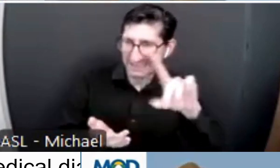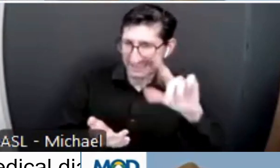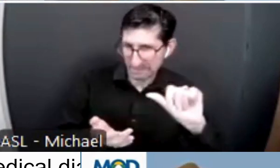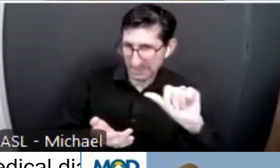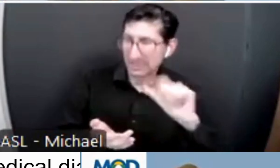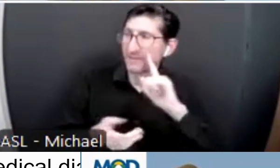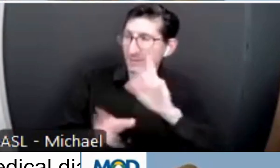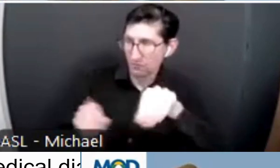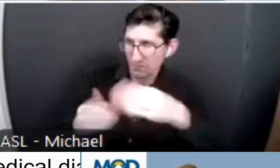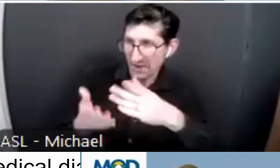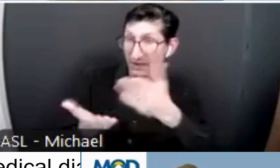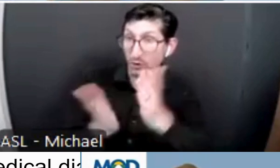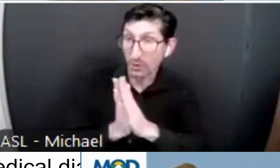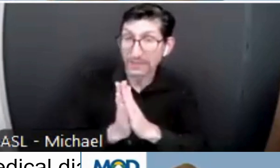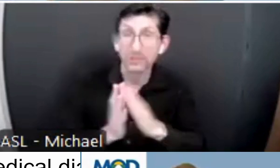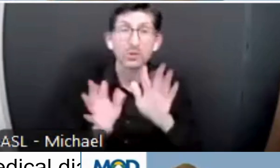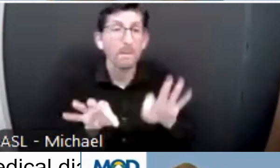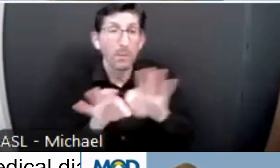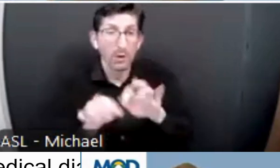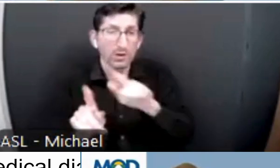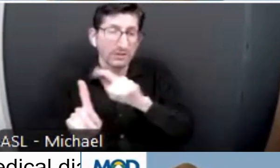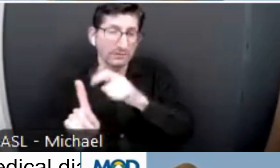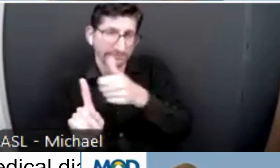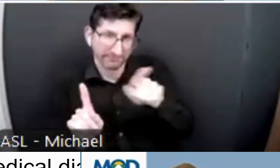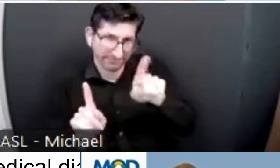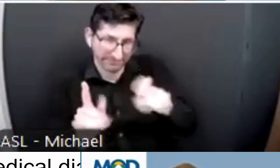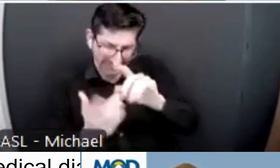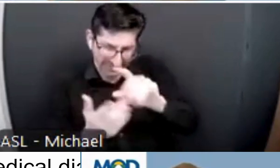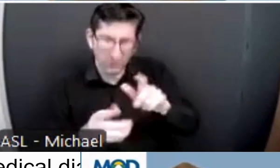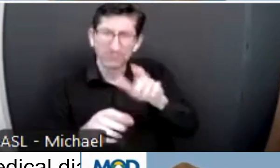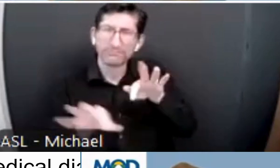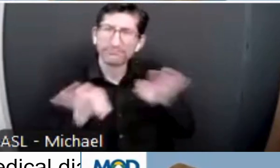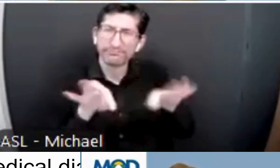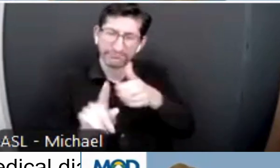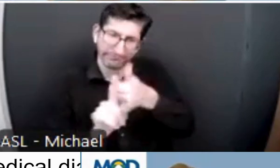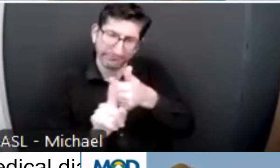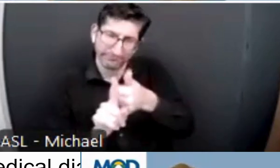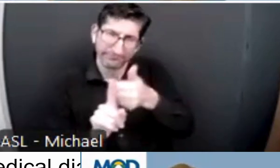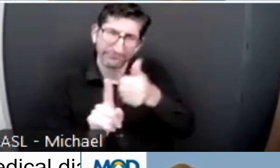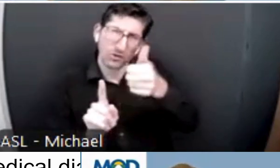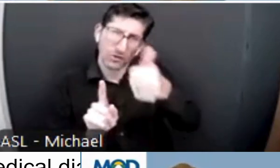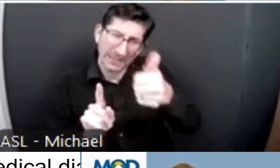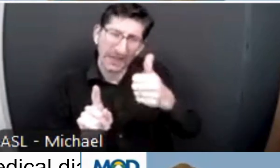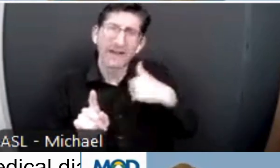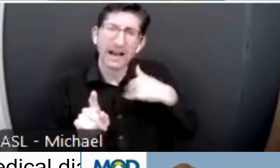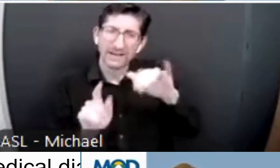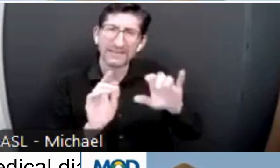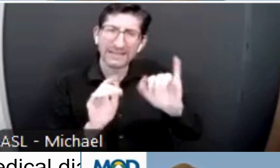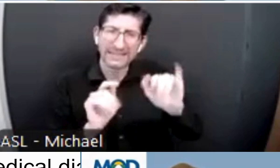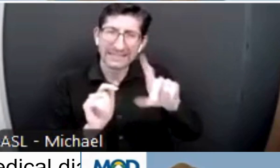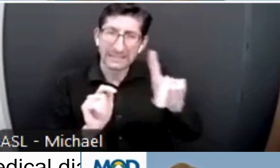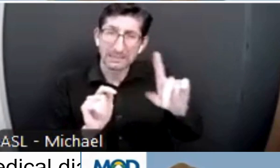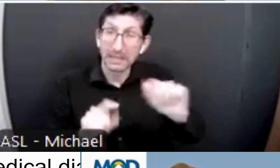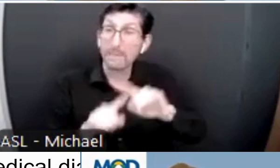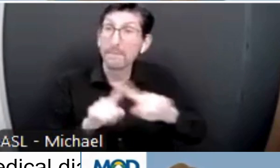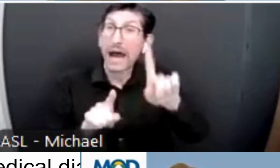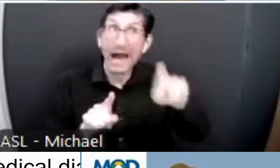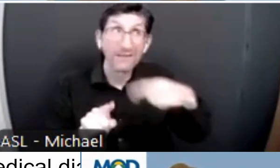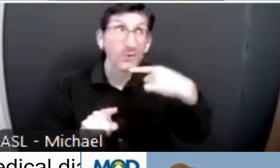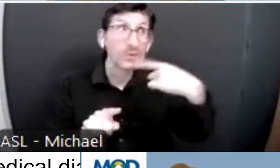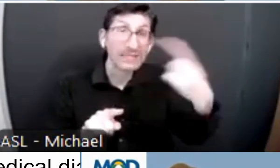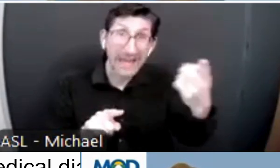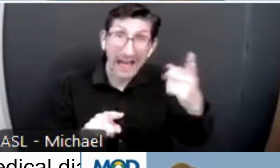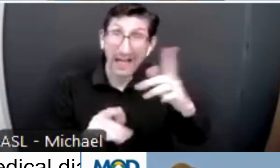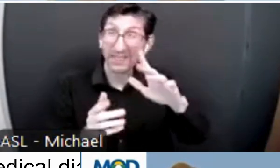that you identify yourself as a person with a disability. Remember that you don't have to disclose your medical diagnosis if you don't feel comfortable